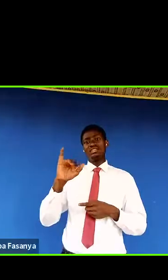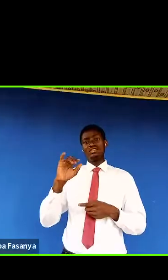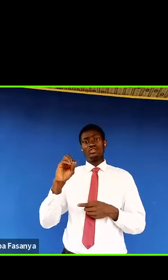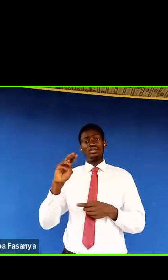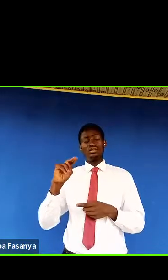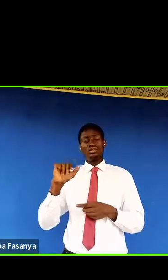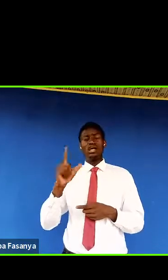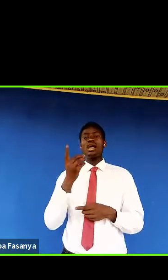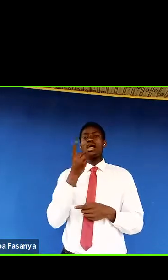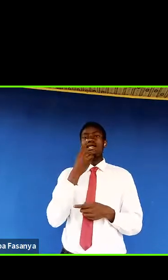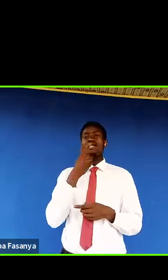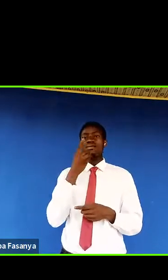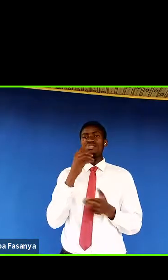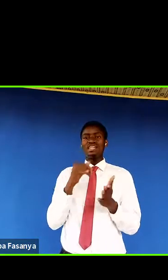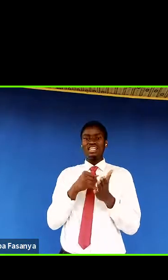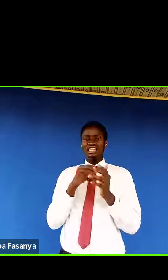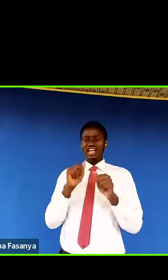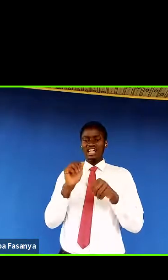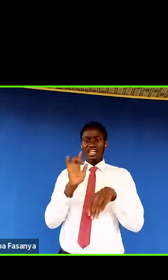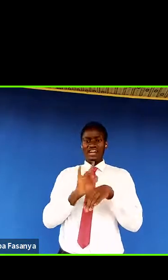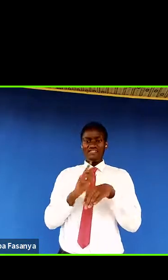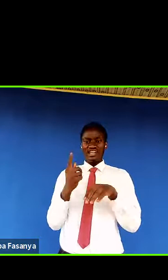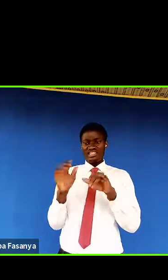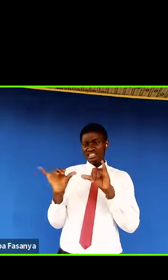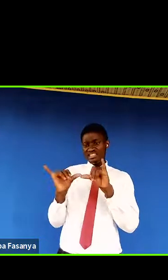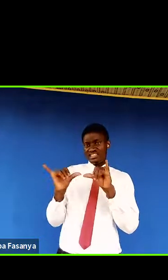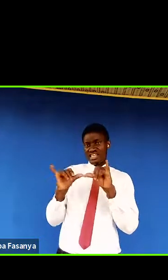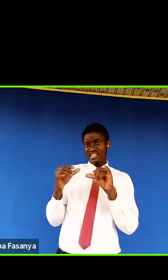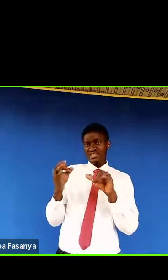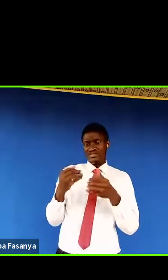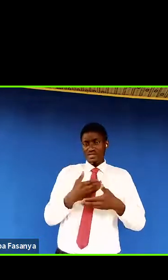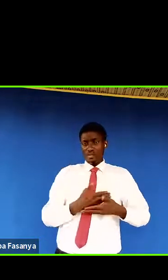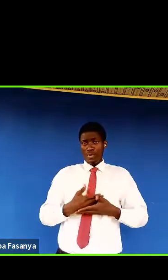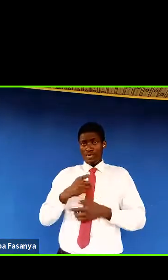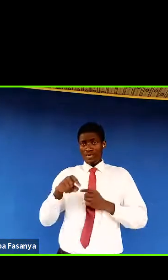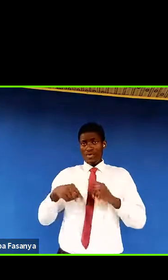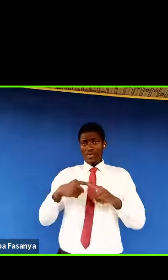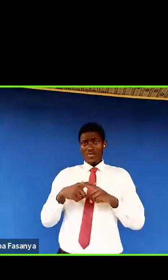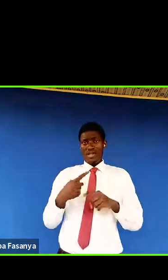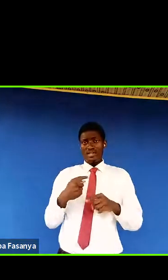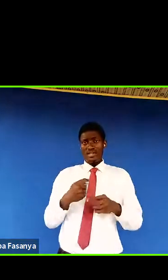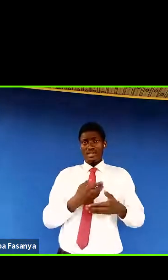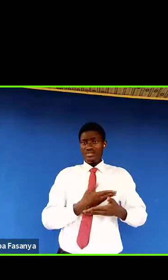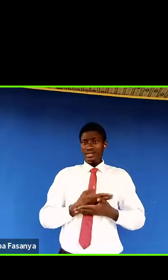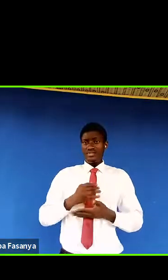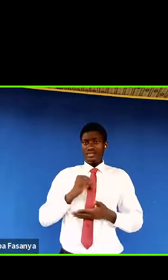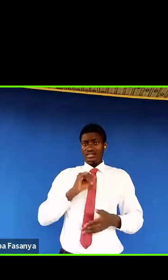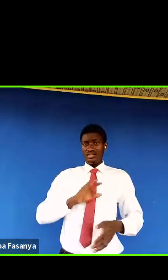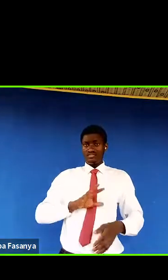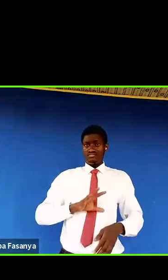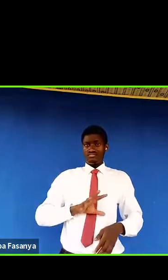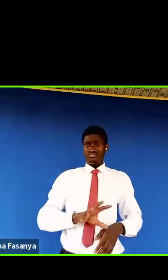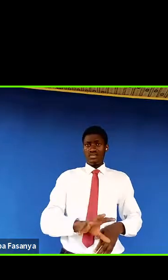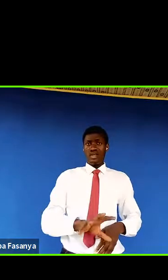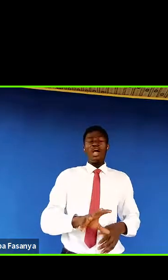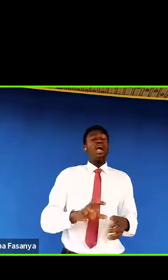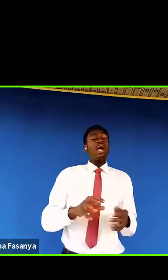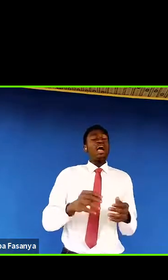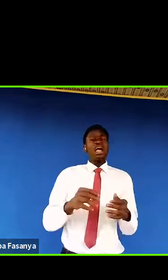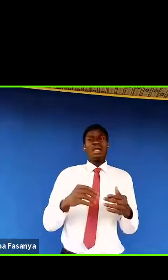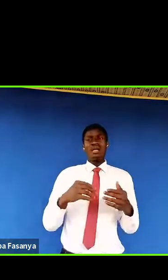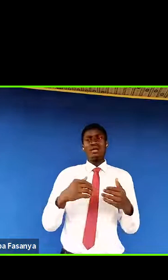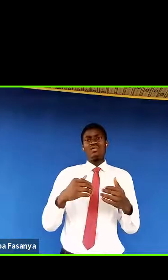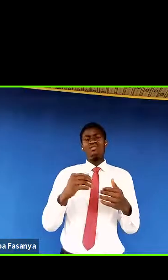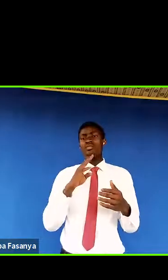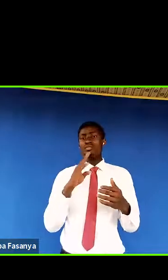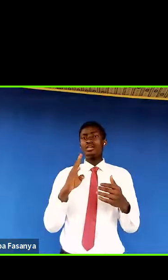size of the baby when the baby eventually comes out. So being overweight can be detrimental. And she also said that for